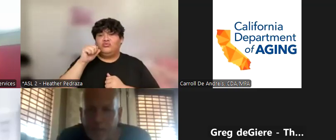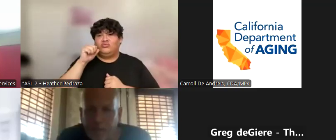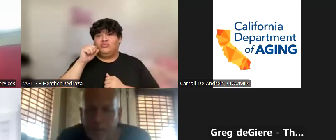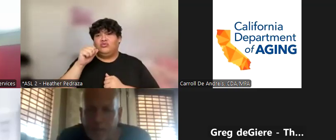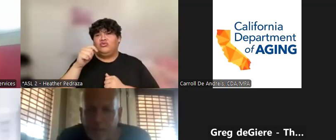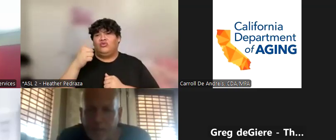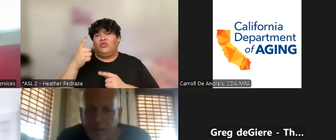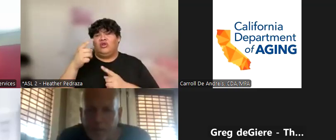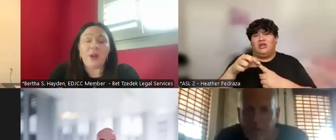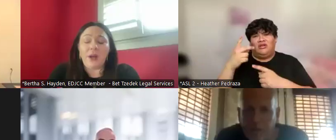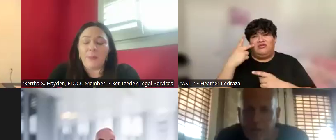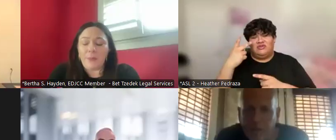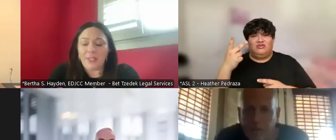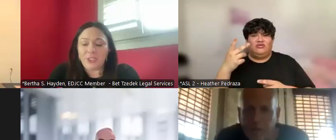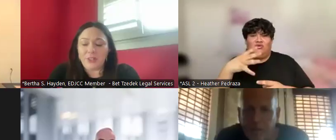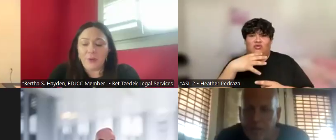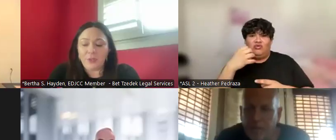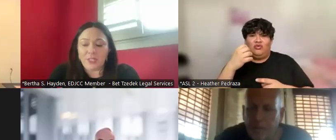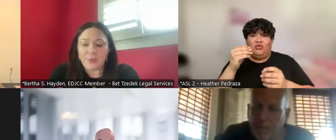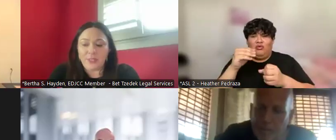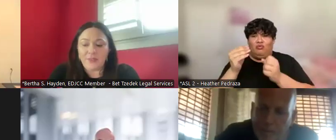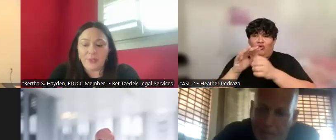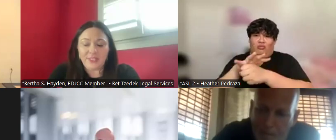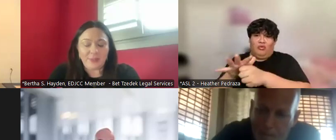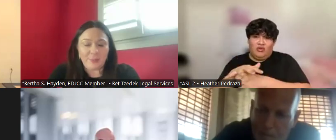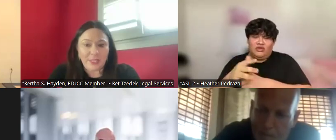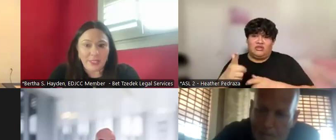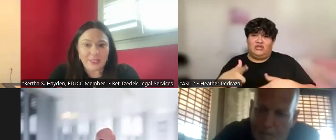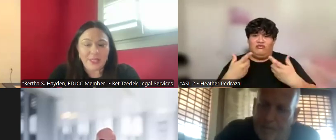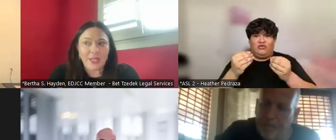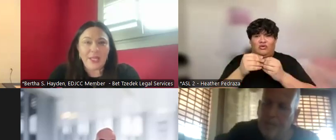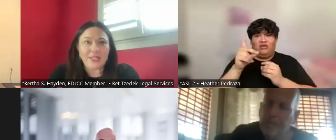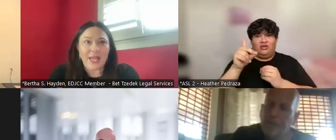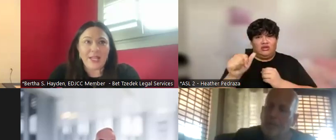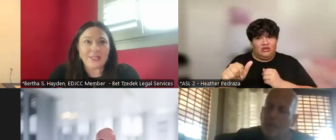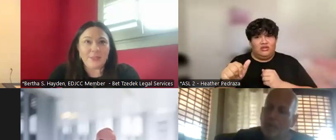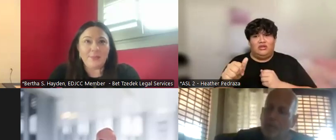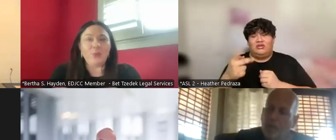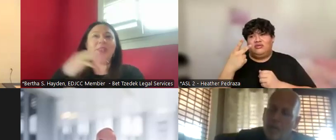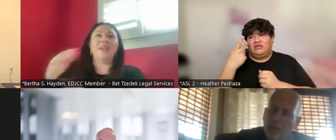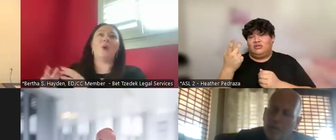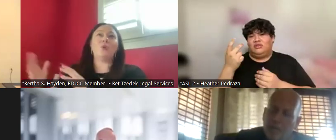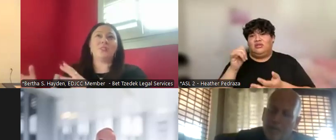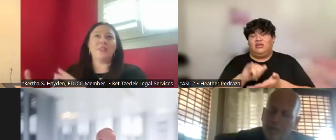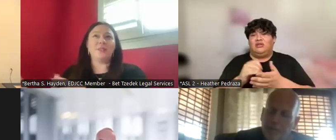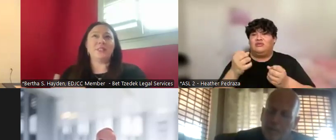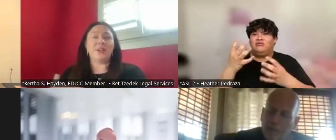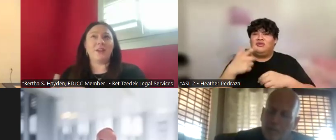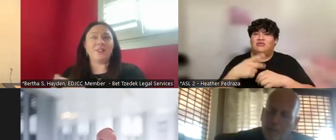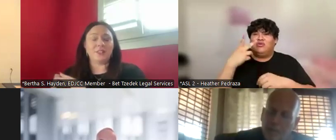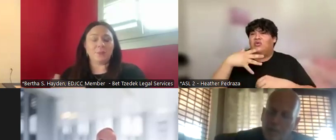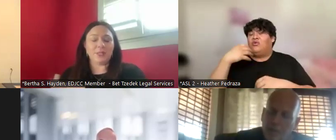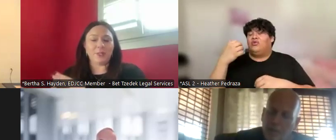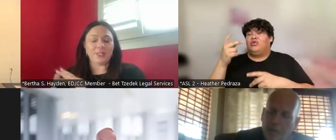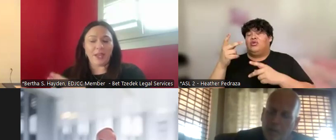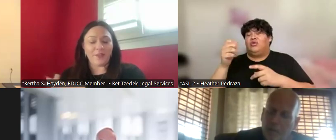one thing that we've also seen is with our population of older adults with living with disabilities is that sometimes when the older adult that was their